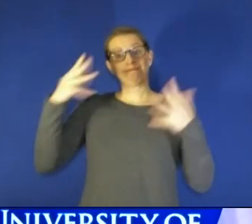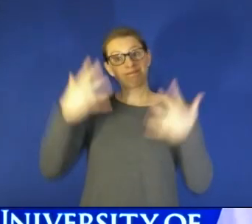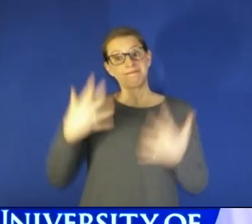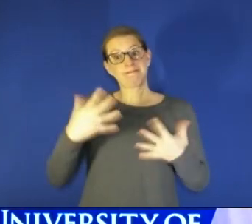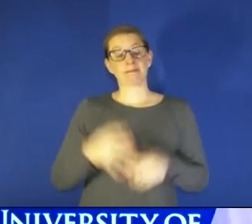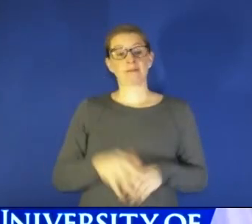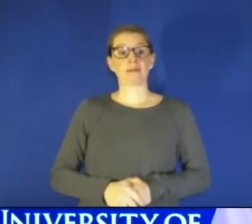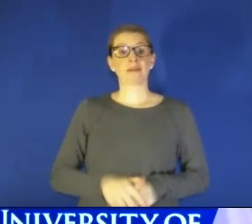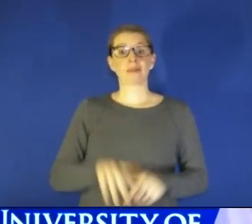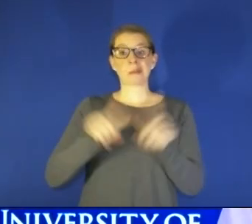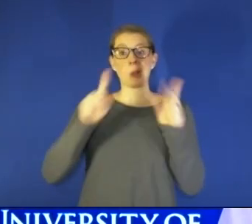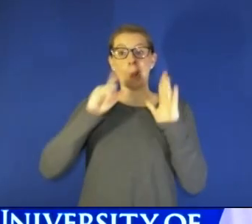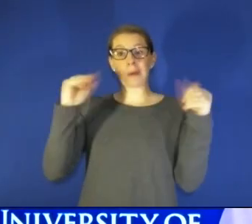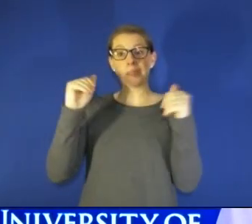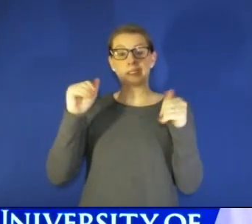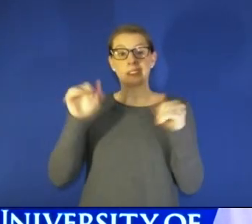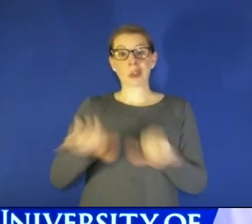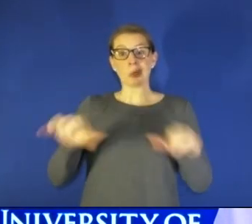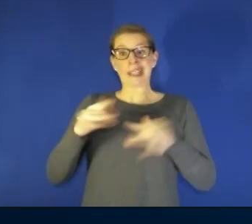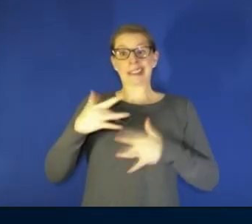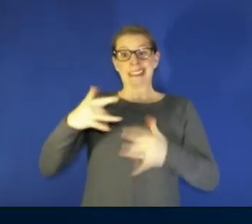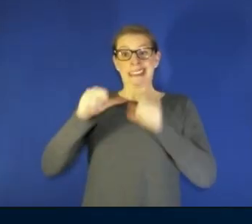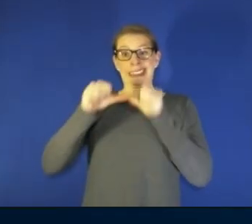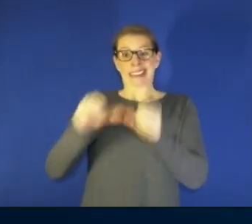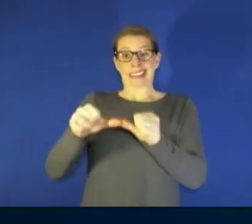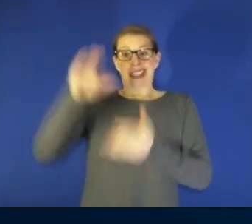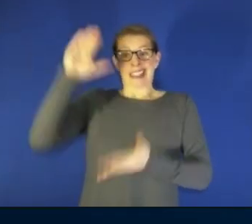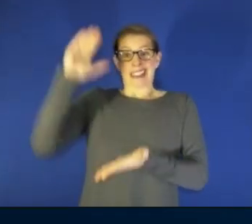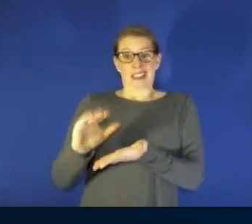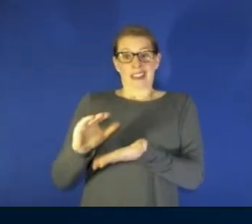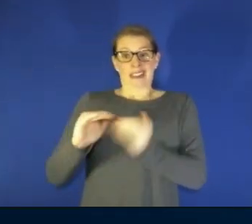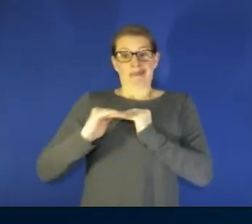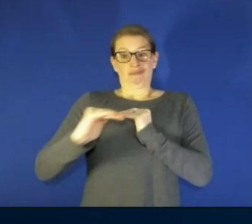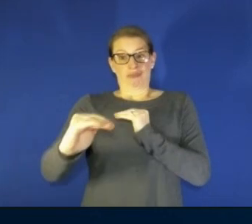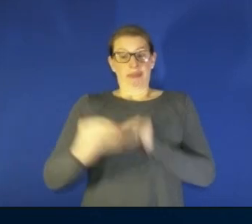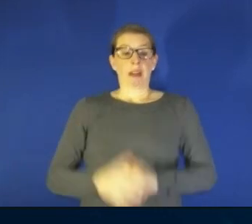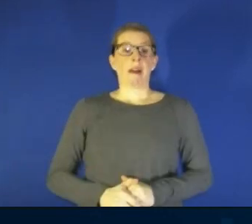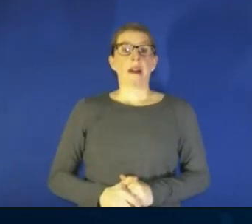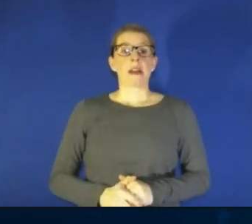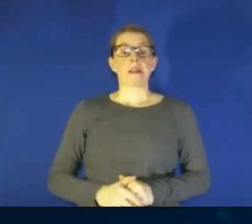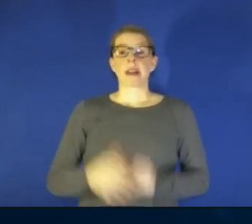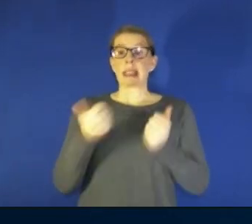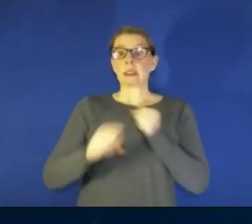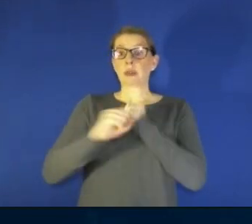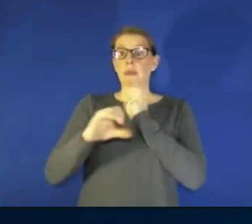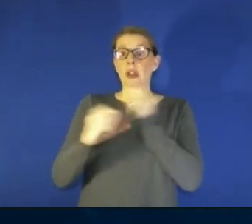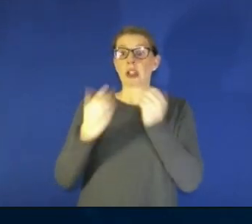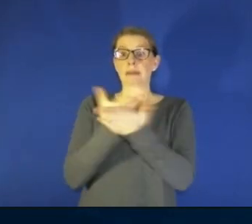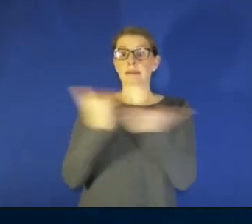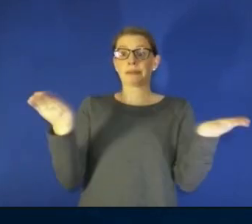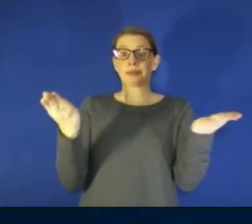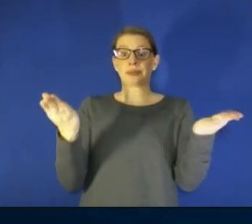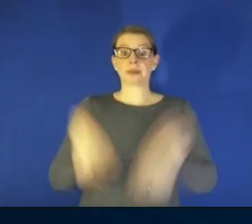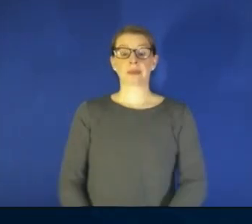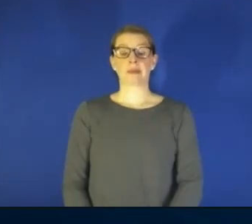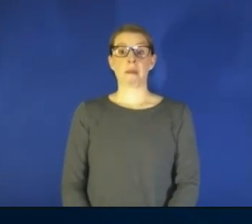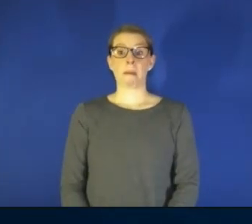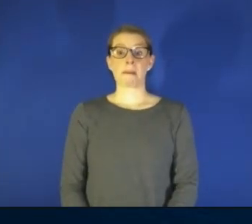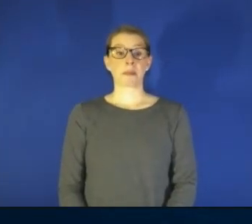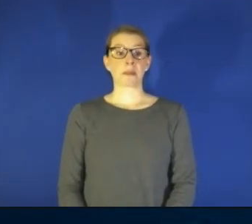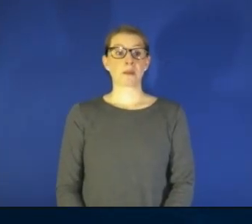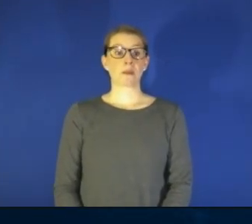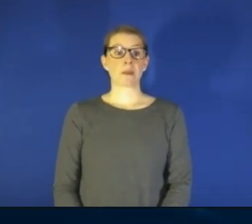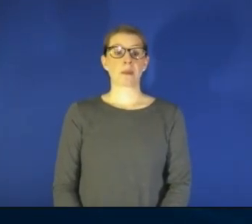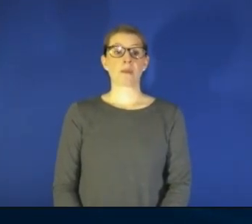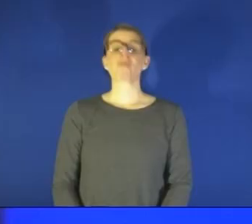keep that trend as low as possible. All right, let's check and see if we have any reporters on the line today. All